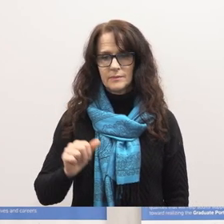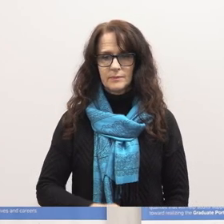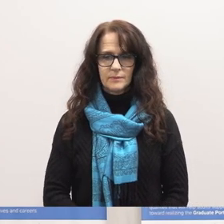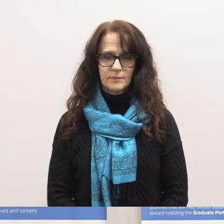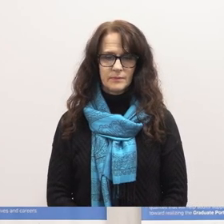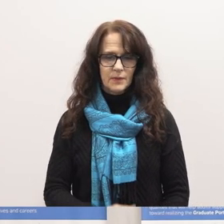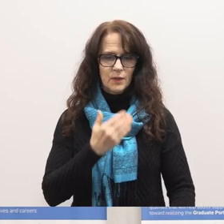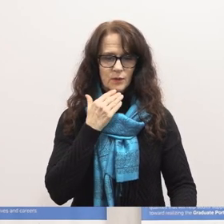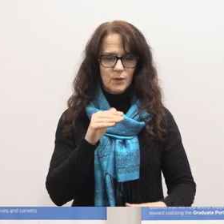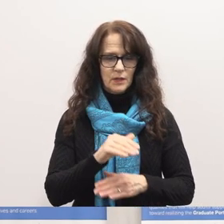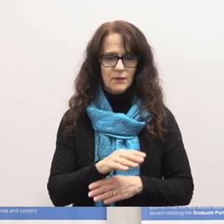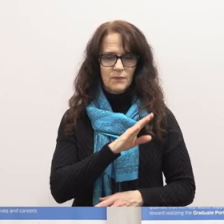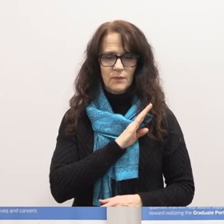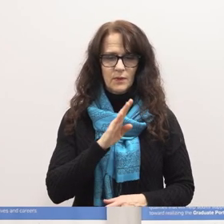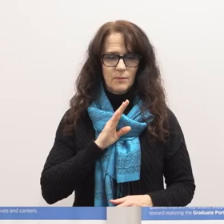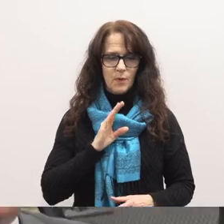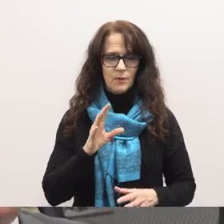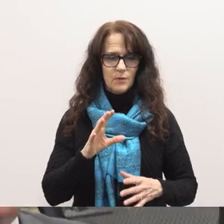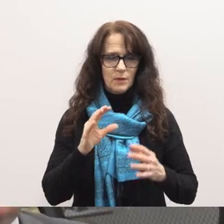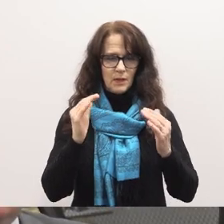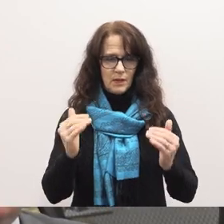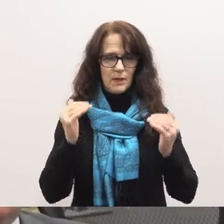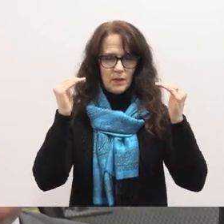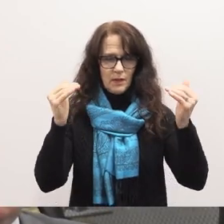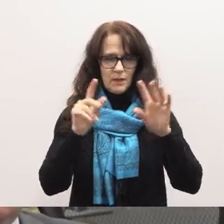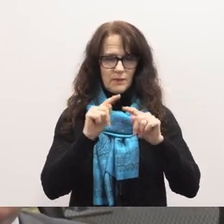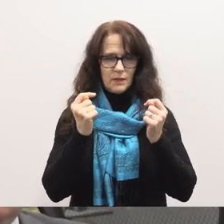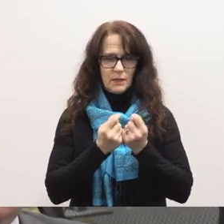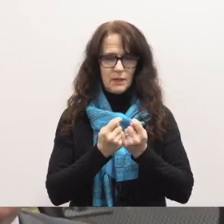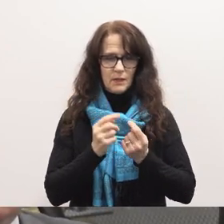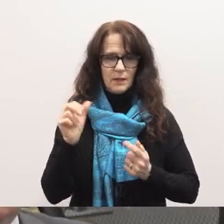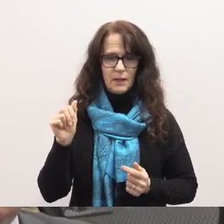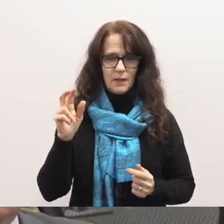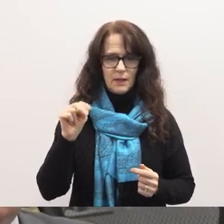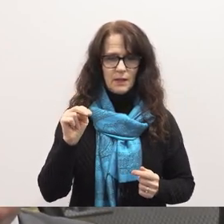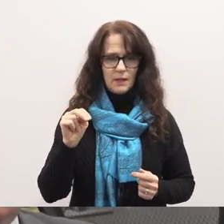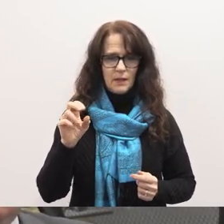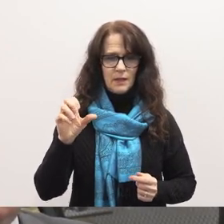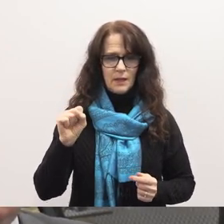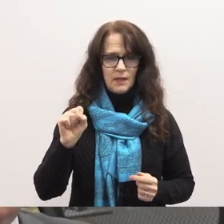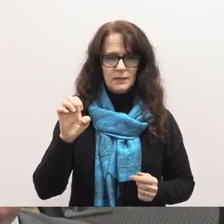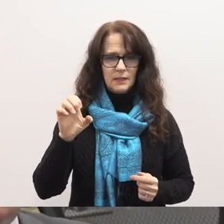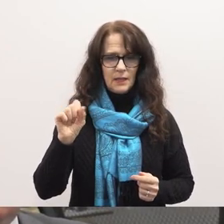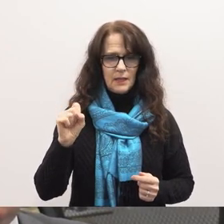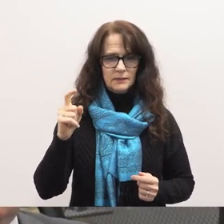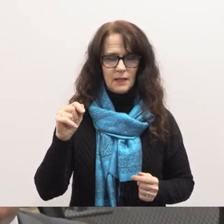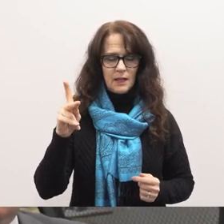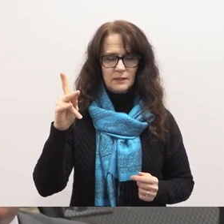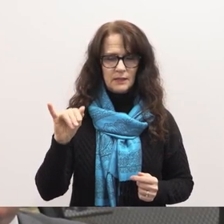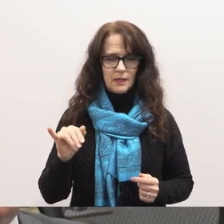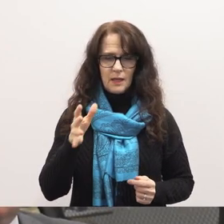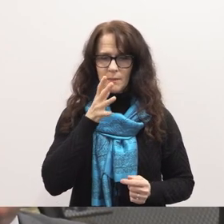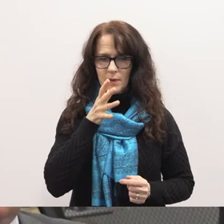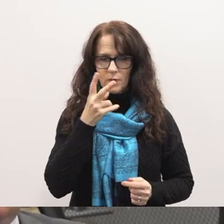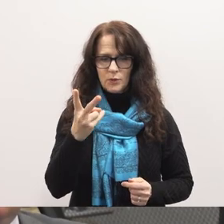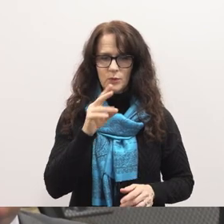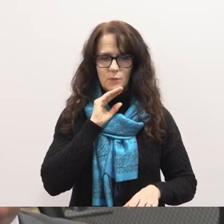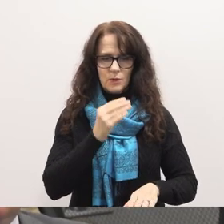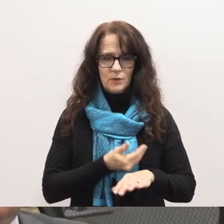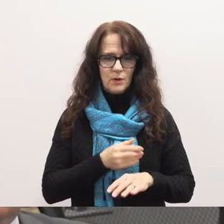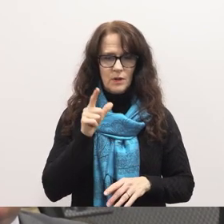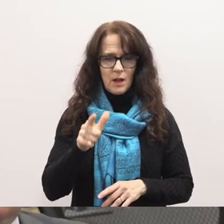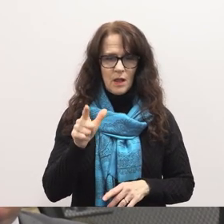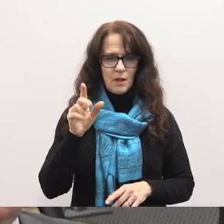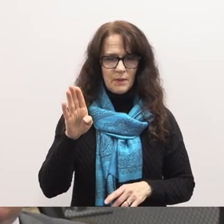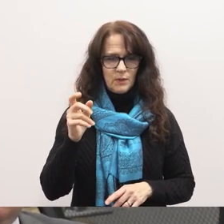Good evening to the board and the executive team. My name is Anna Selesky. I am a mother. I have two daughters here in Long